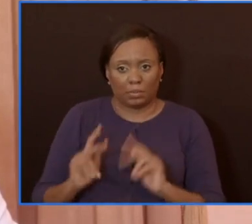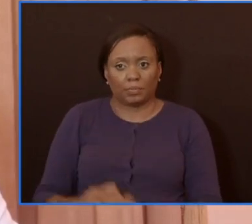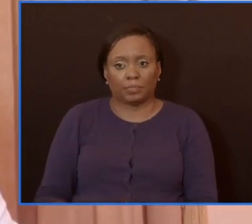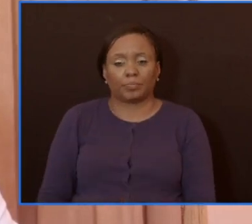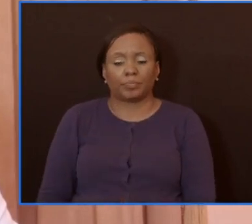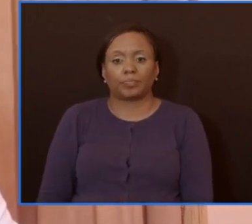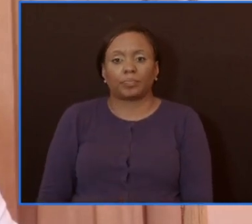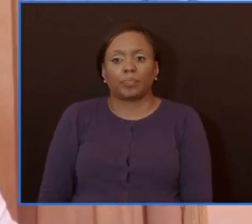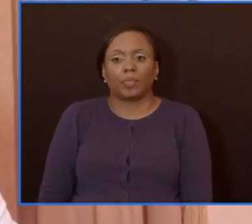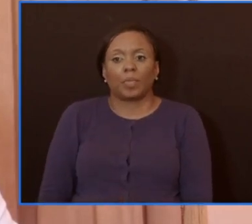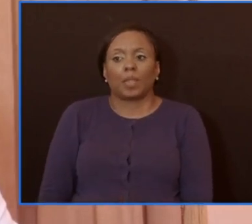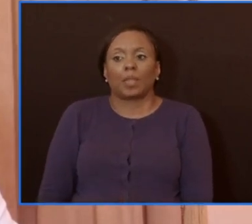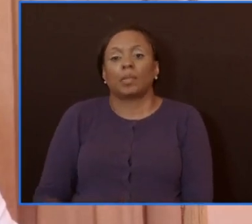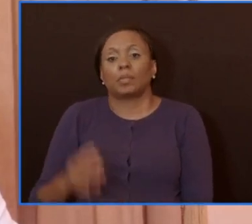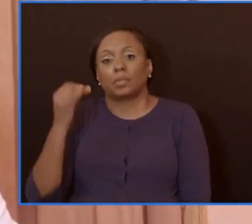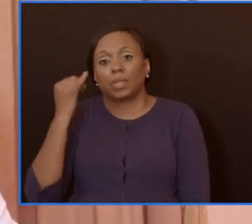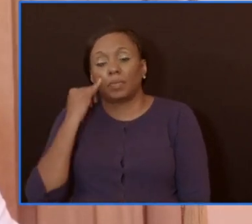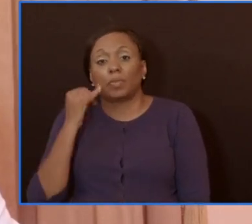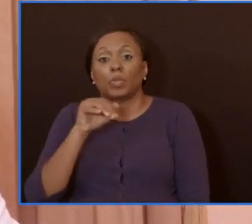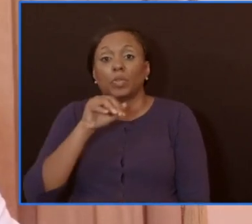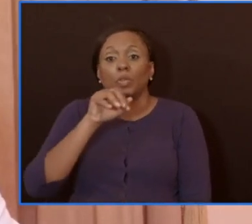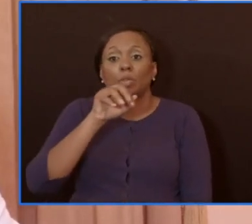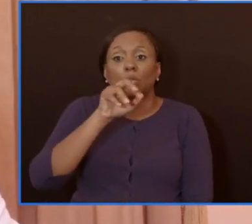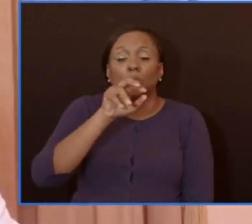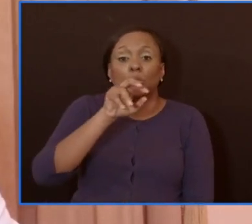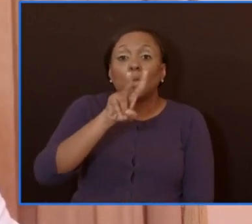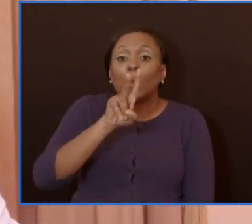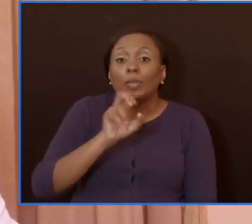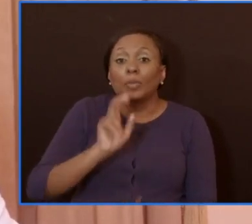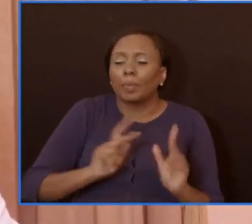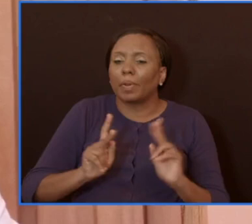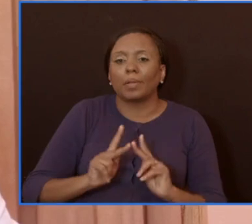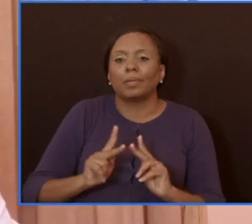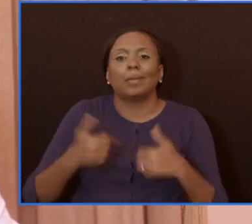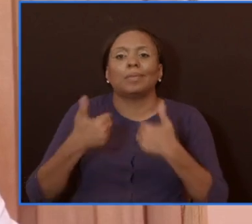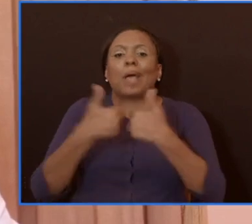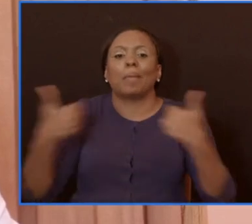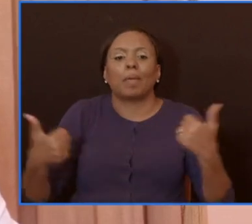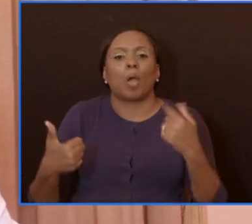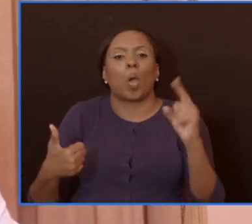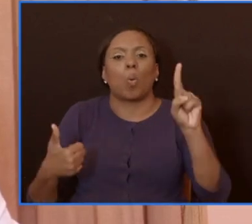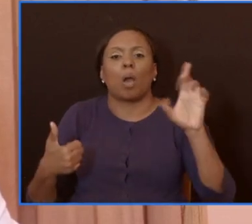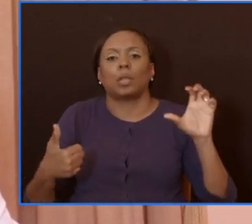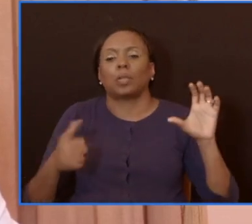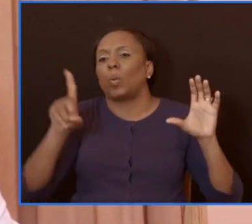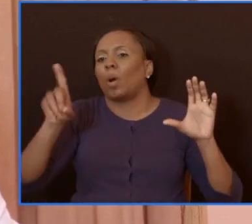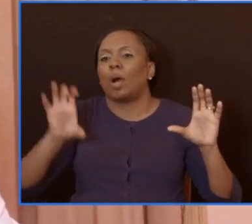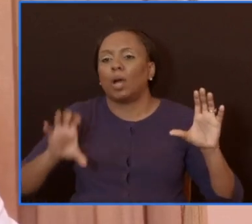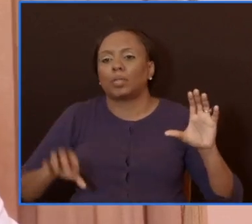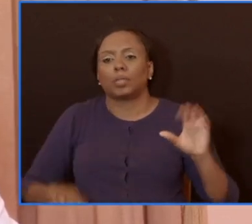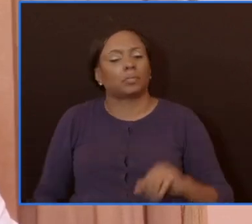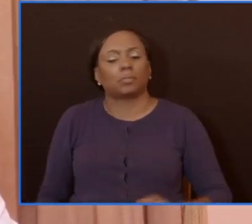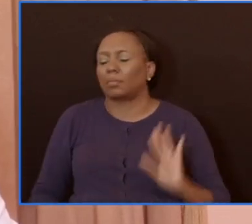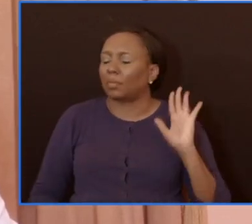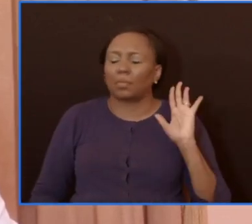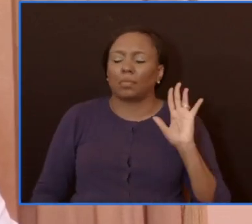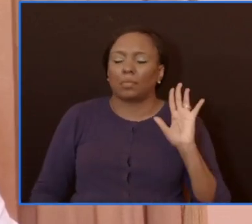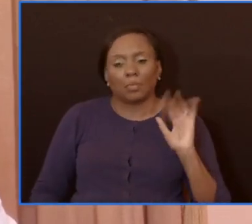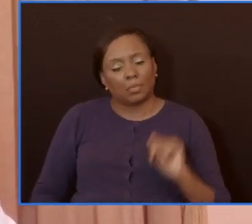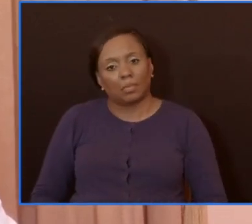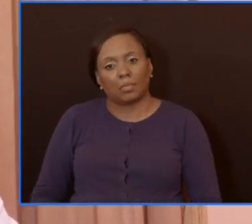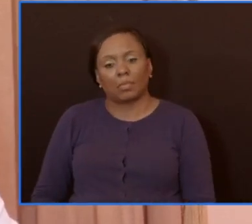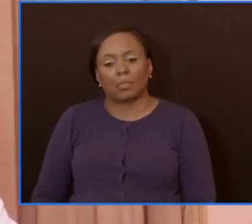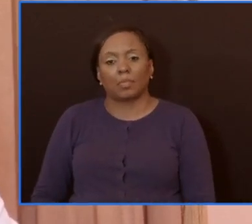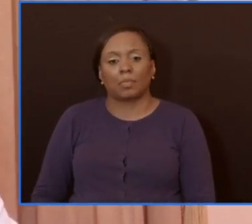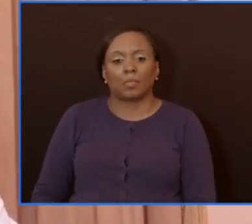had 200 in that hike, break it into 2 hikes. You know many hands make light work. So if we had 300 in the hikes,